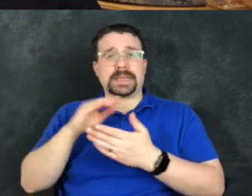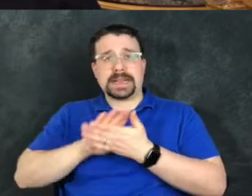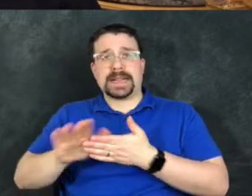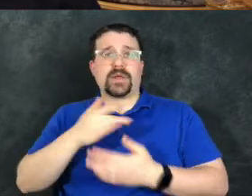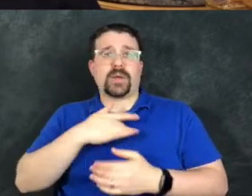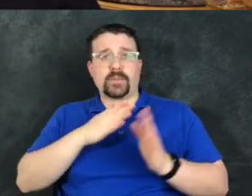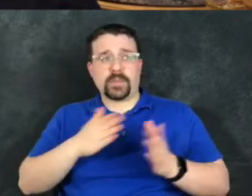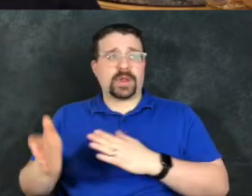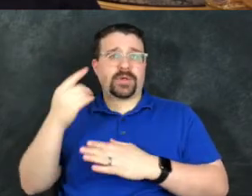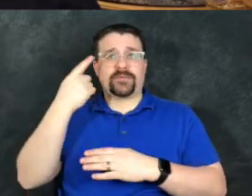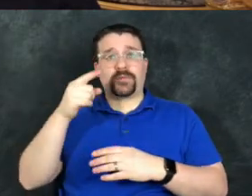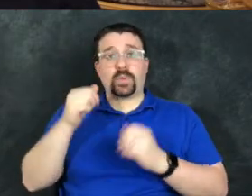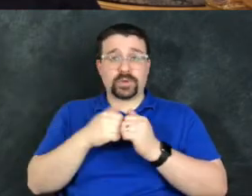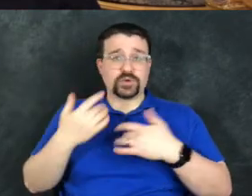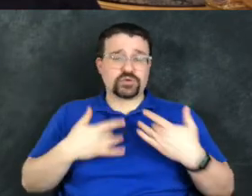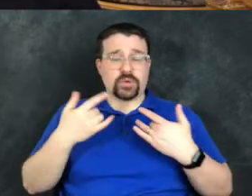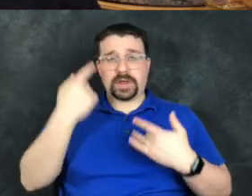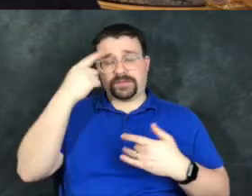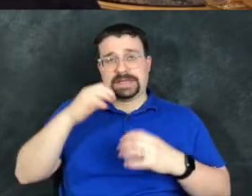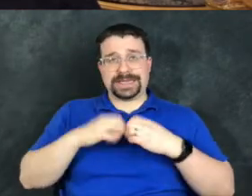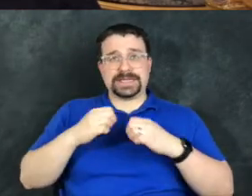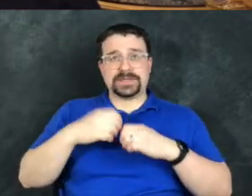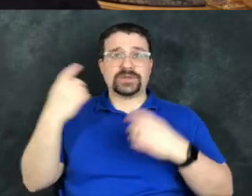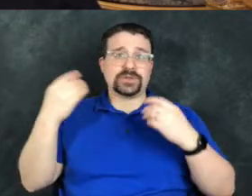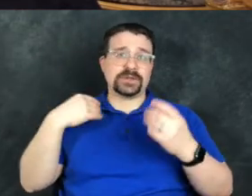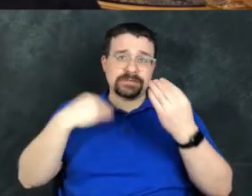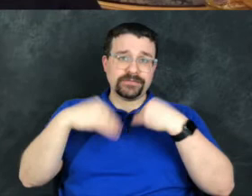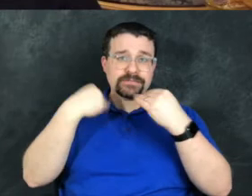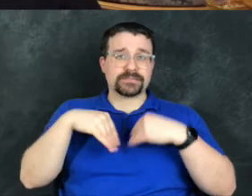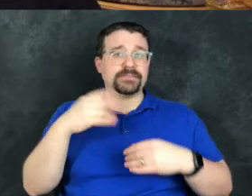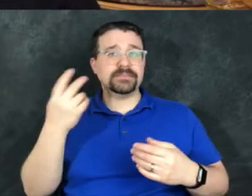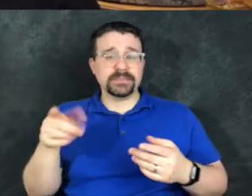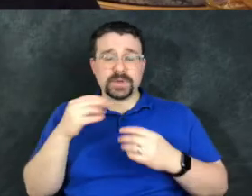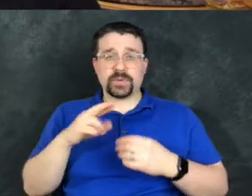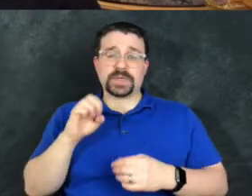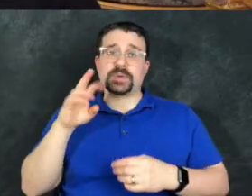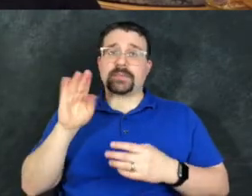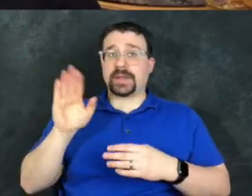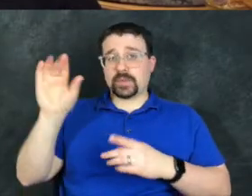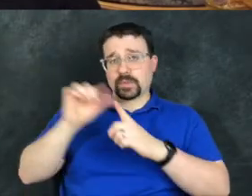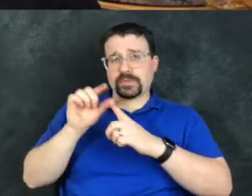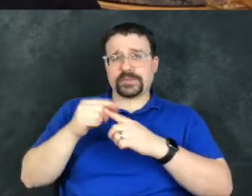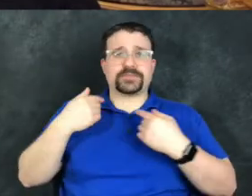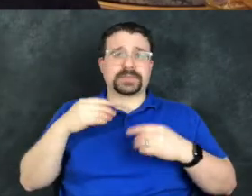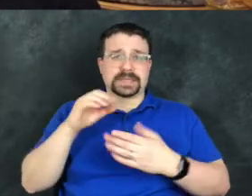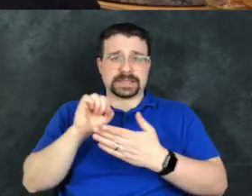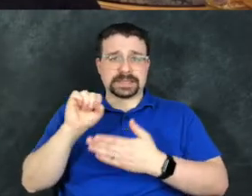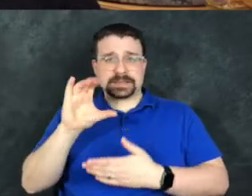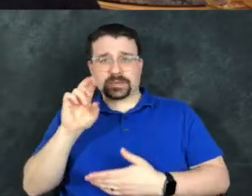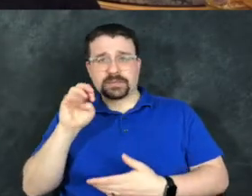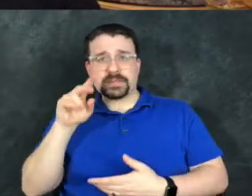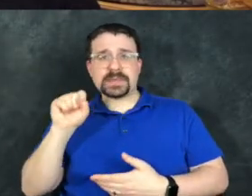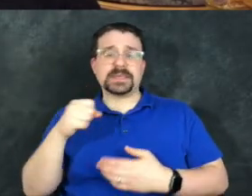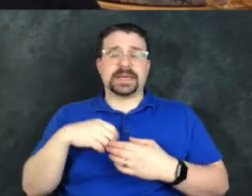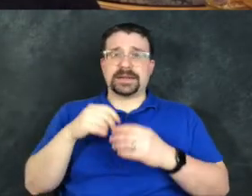cleanse their hearts and prepare for the joy for the Easter feast, that, renewed by your word